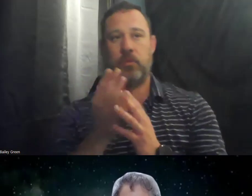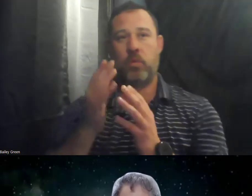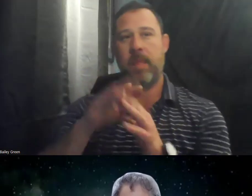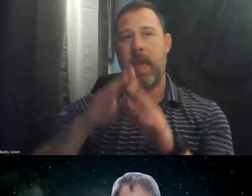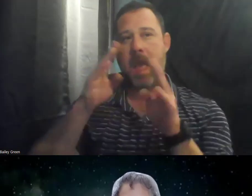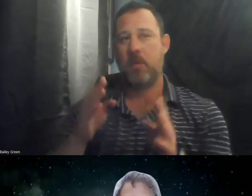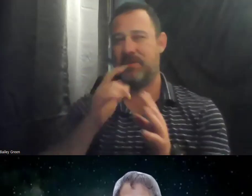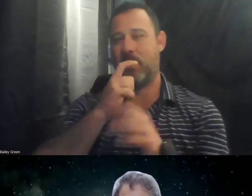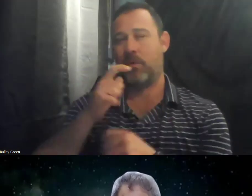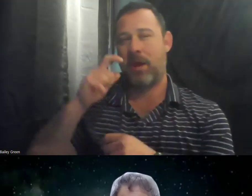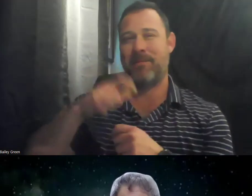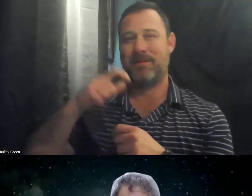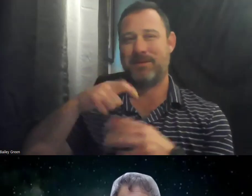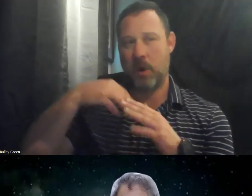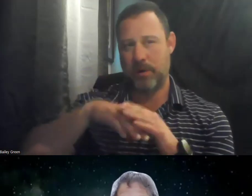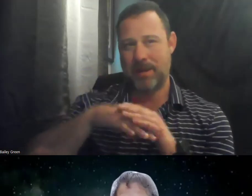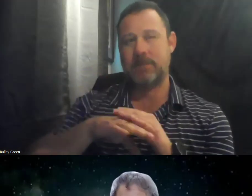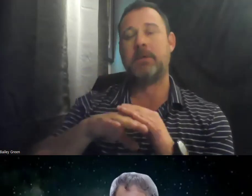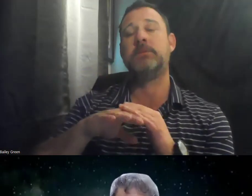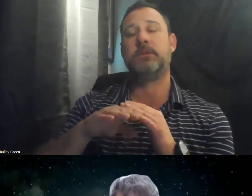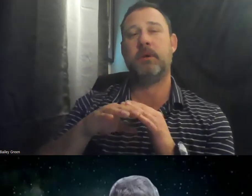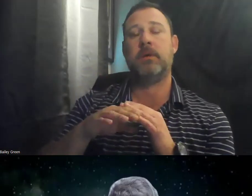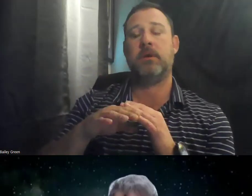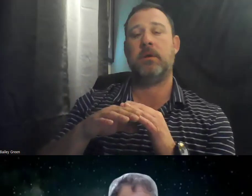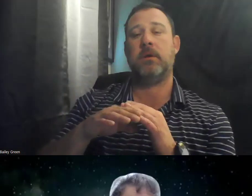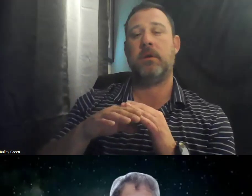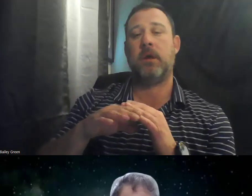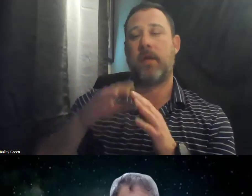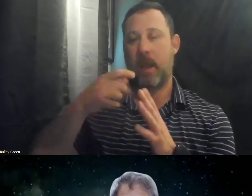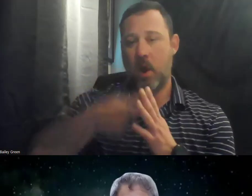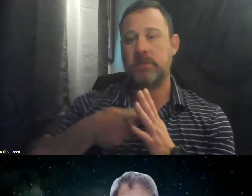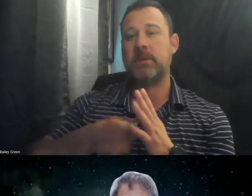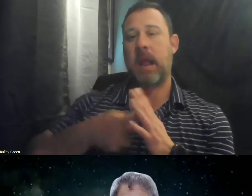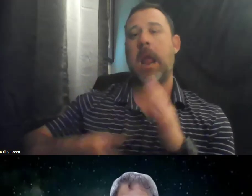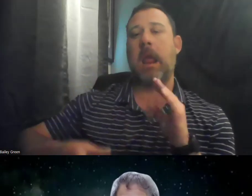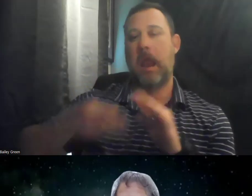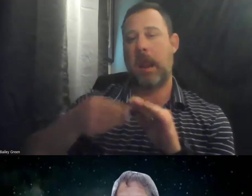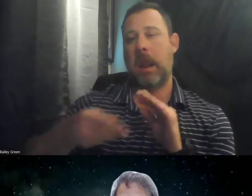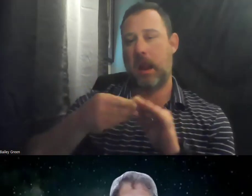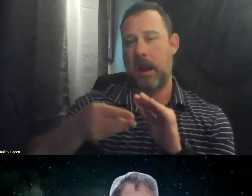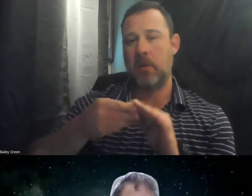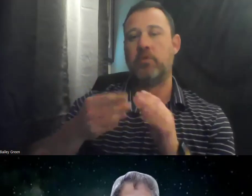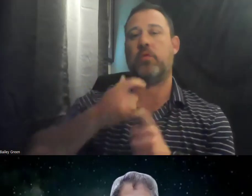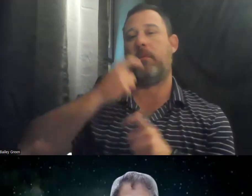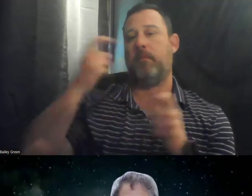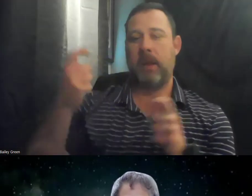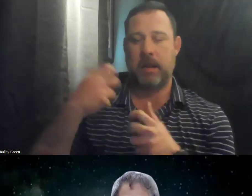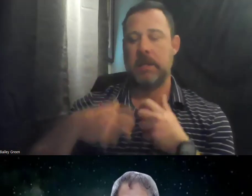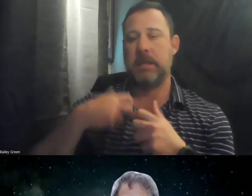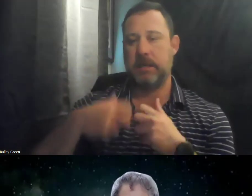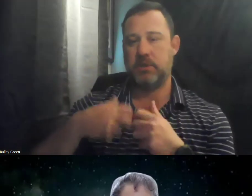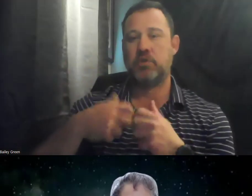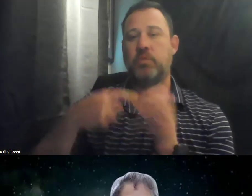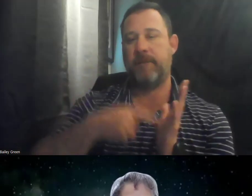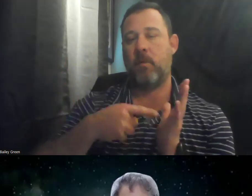are unnecessary and costly, and add significantly to the many issues we're having with